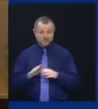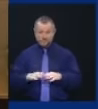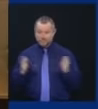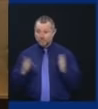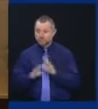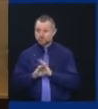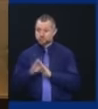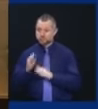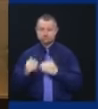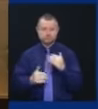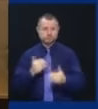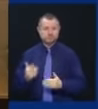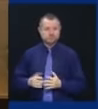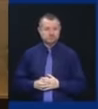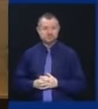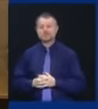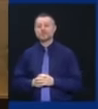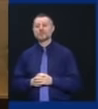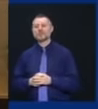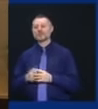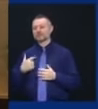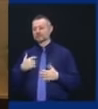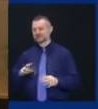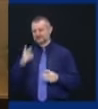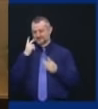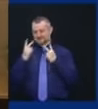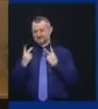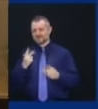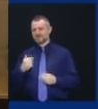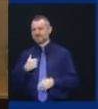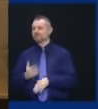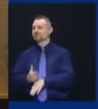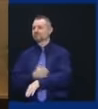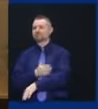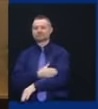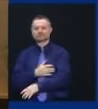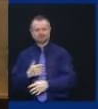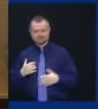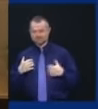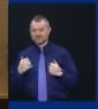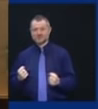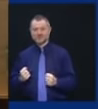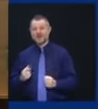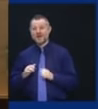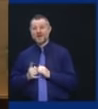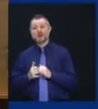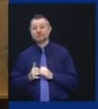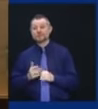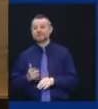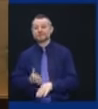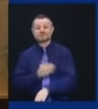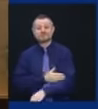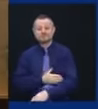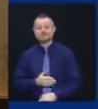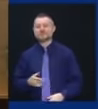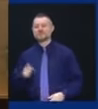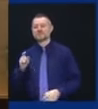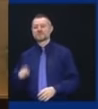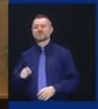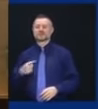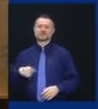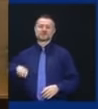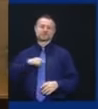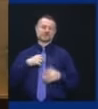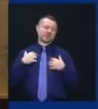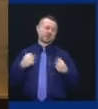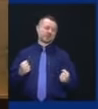rebounding. We've already said that we are rebounding and resilient. And the only way that we can do this is if our health is stable. Our